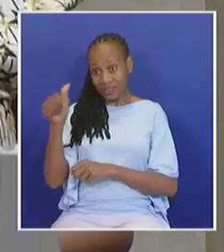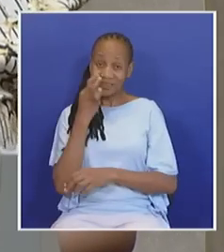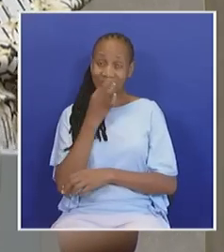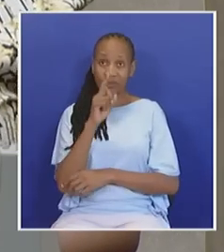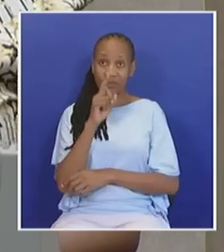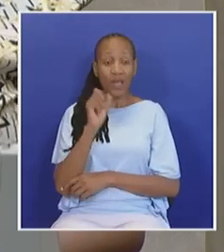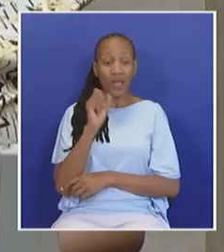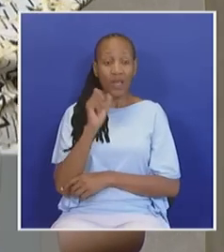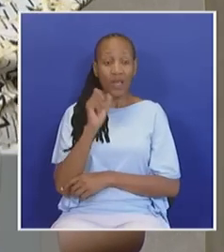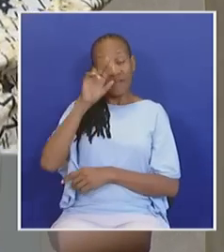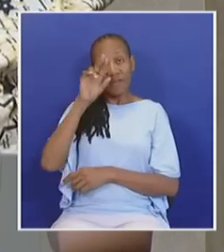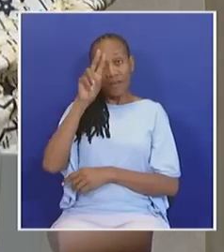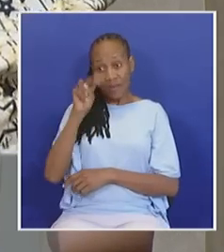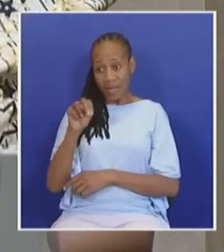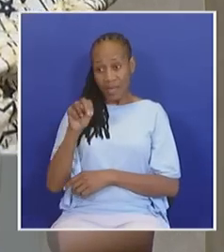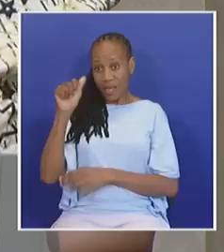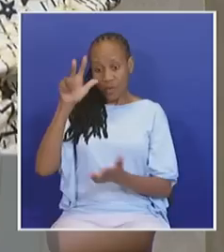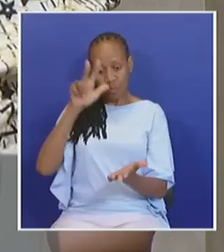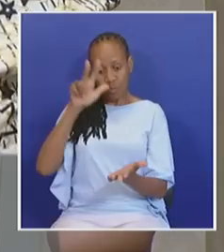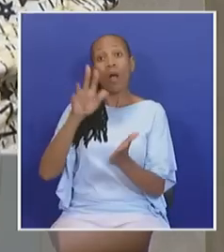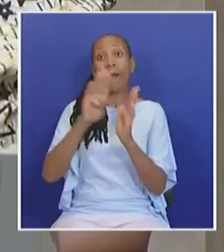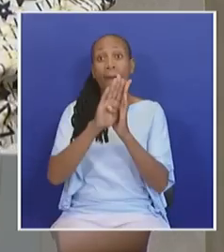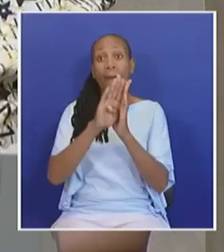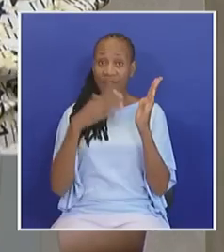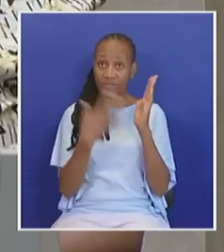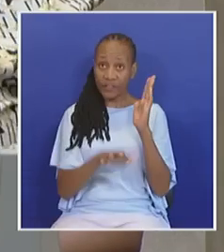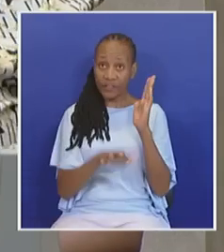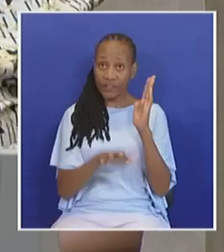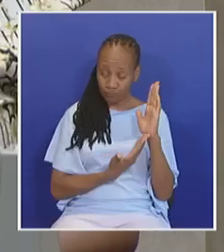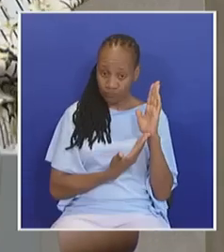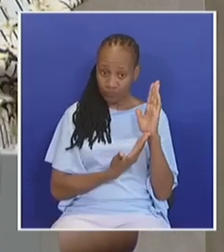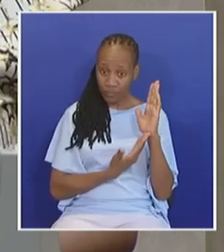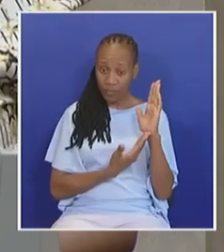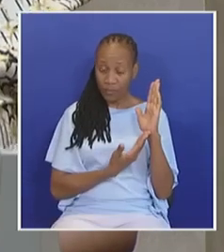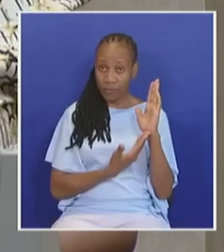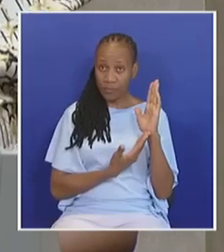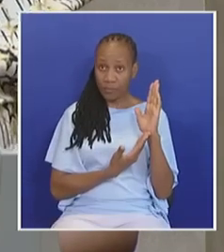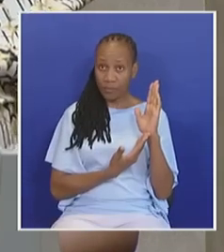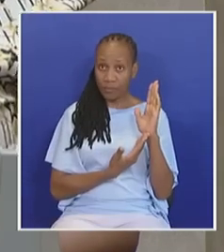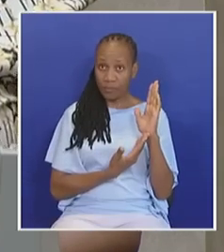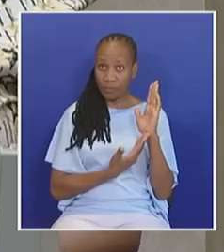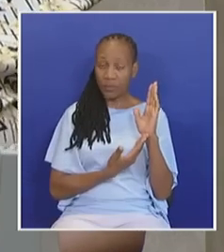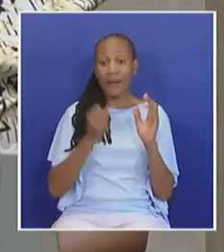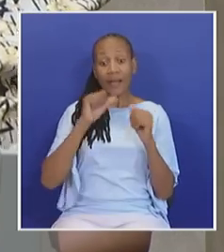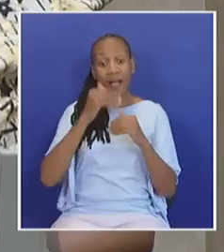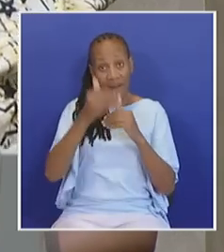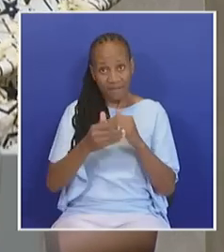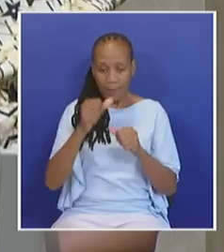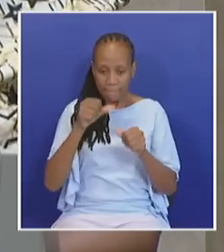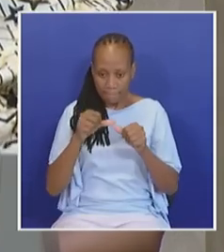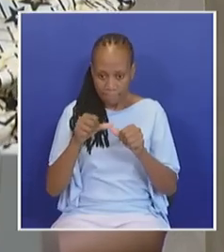National Assembly passes a bill other than a bill to which the procedure set out in